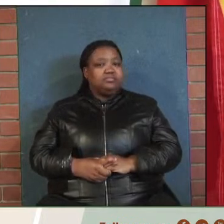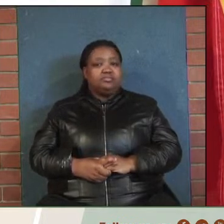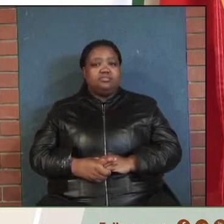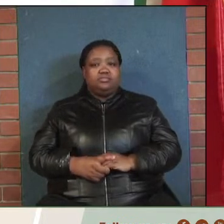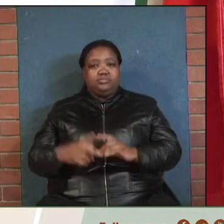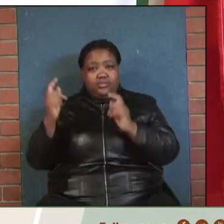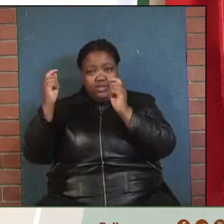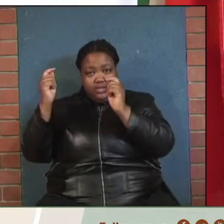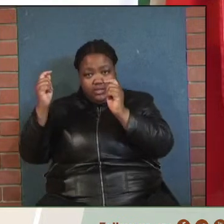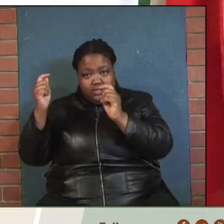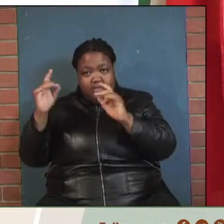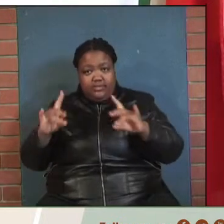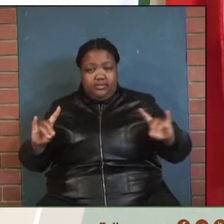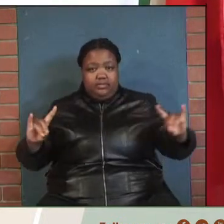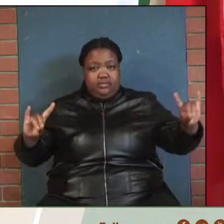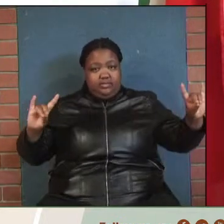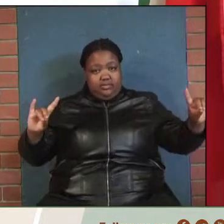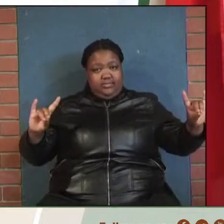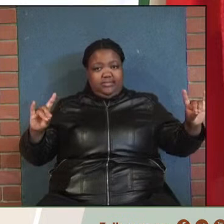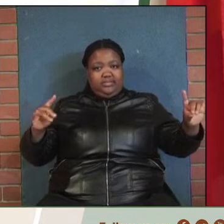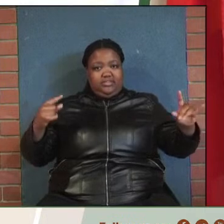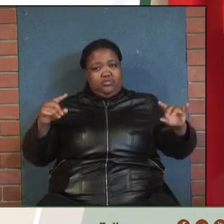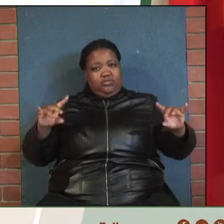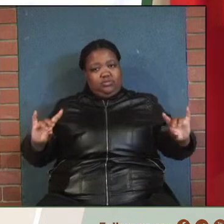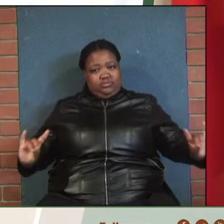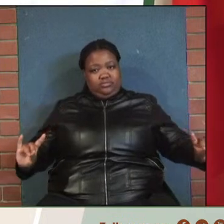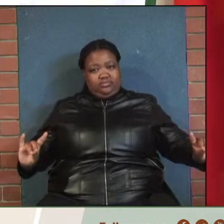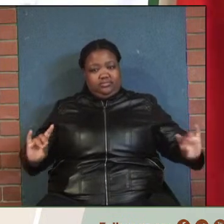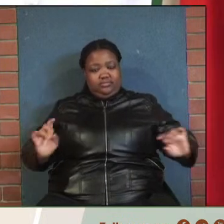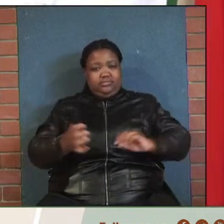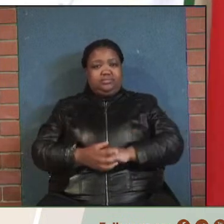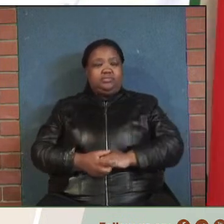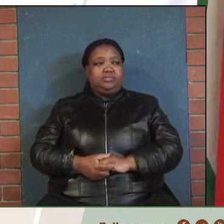Honorable Chairperson of Chairs,